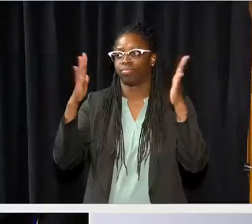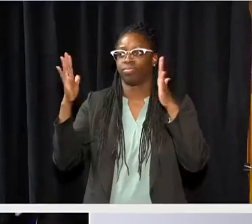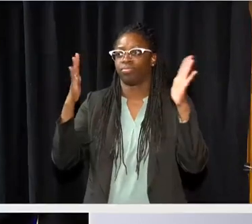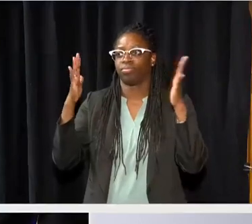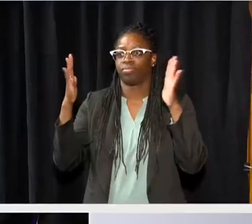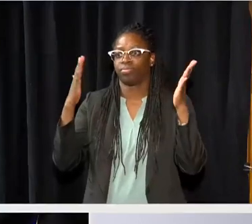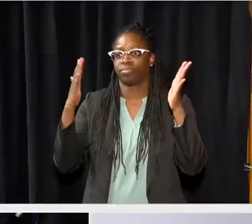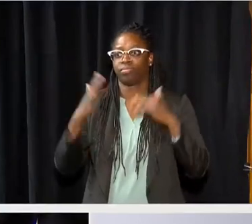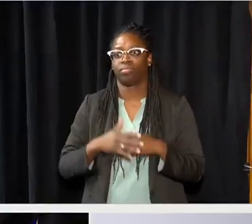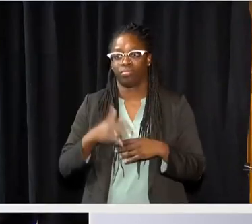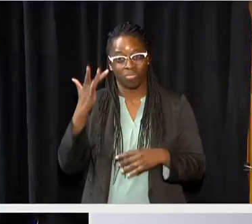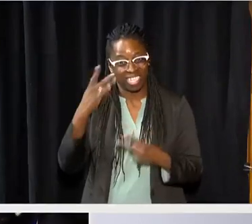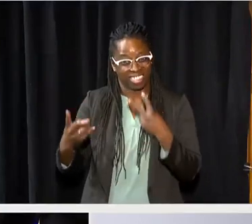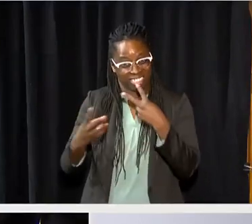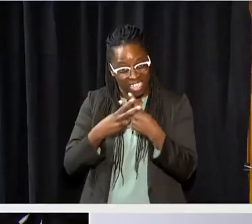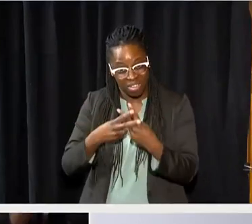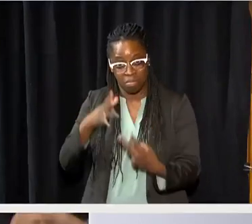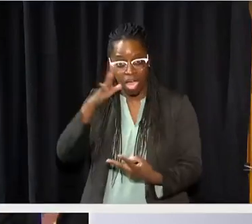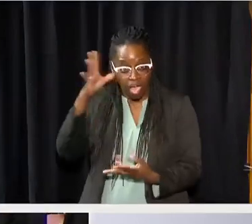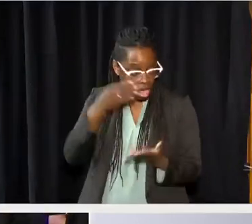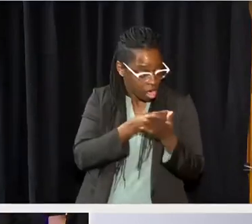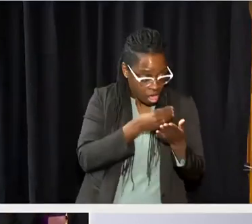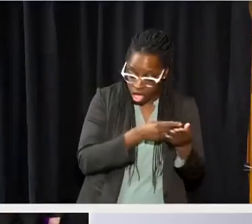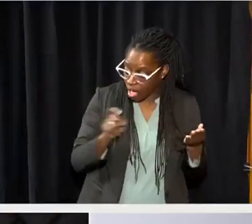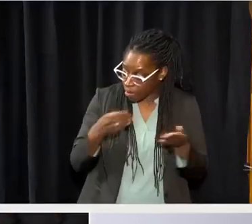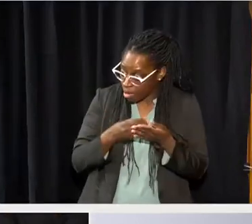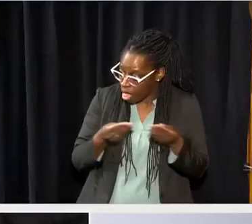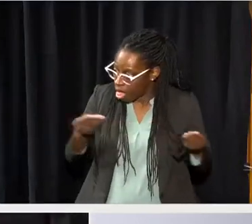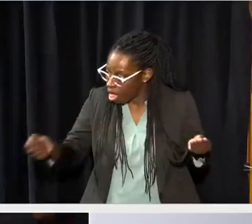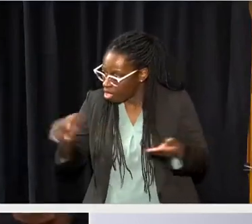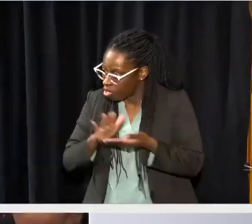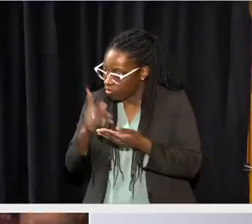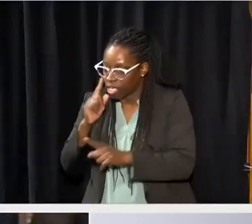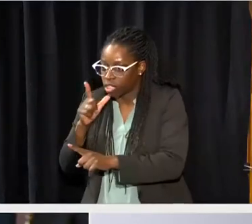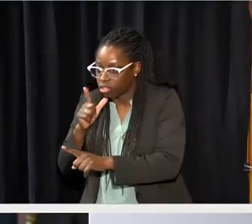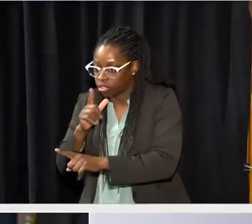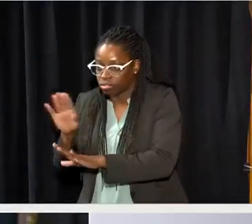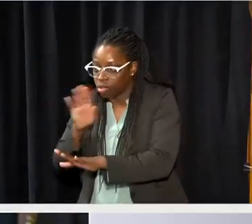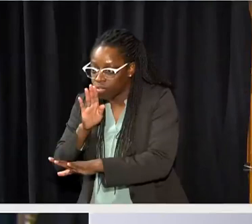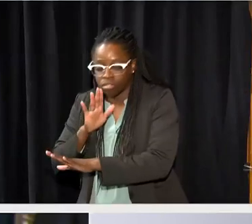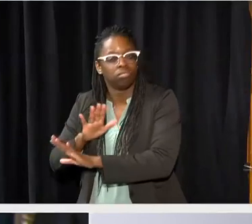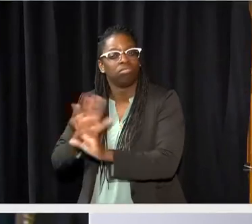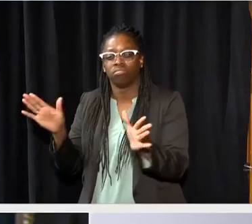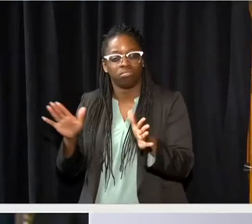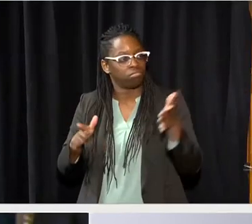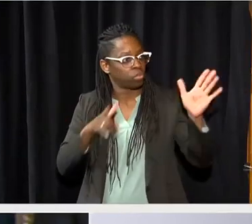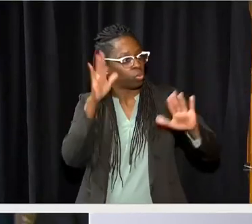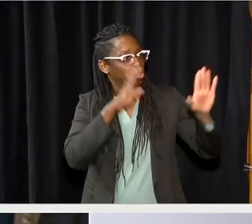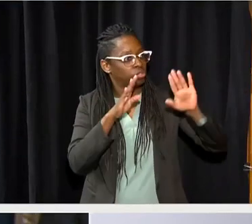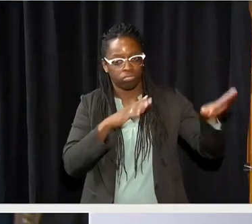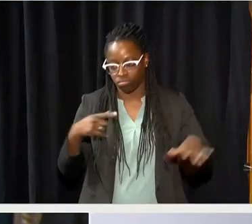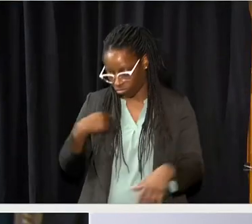That's saving parents money and feeding more kids.